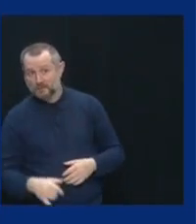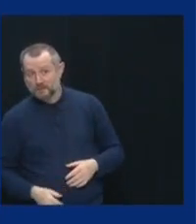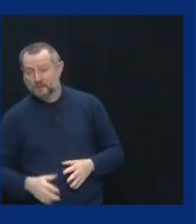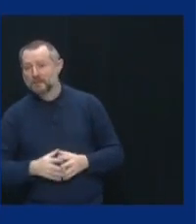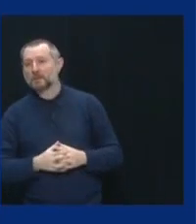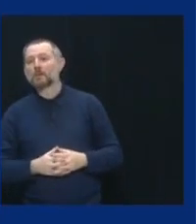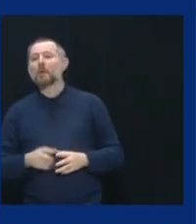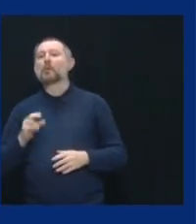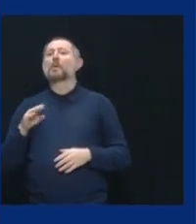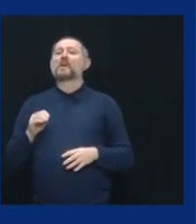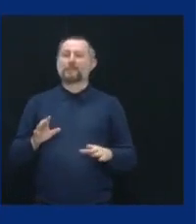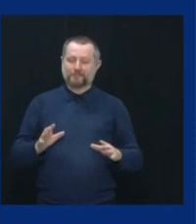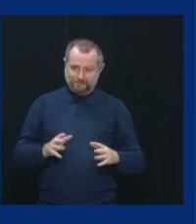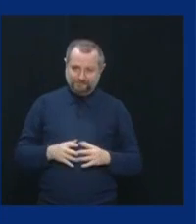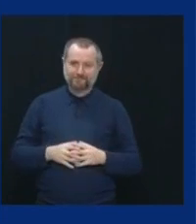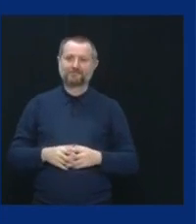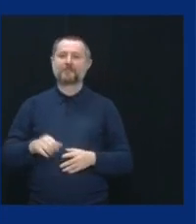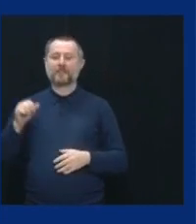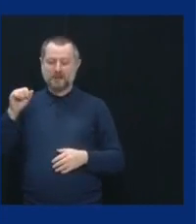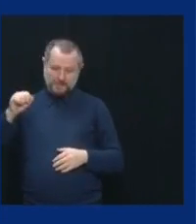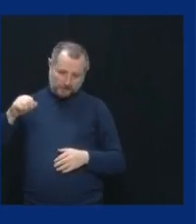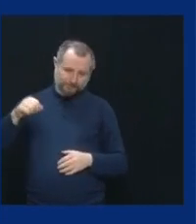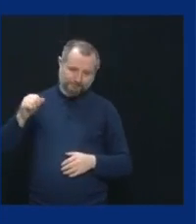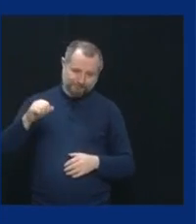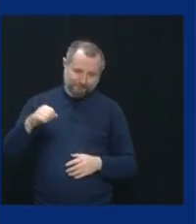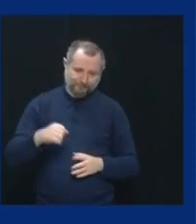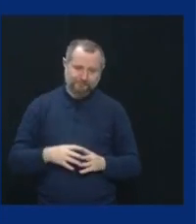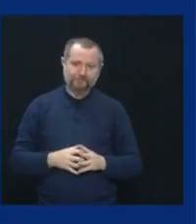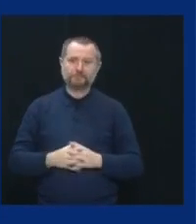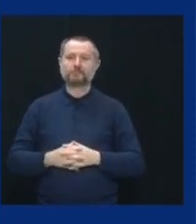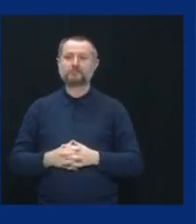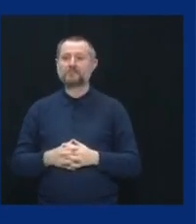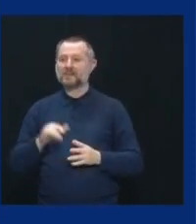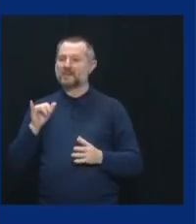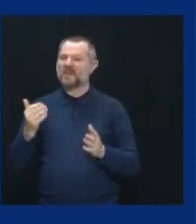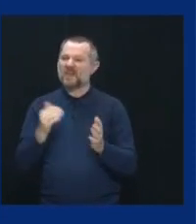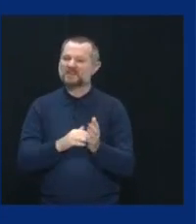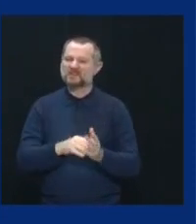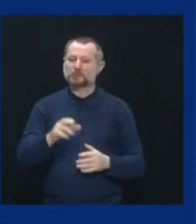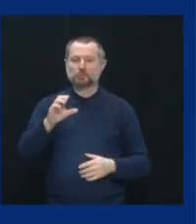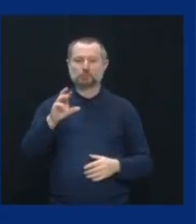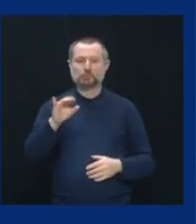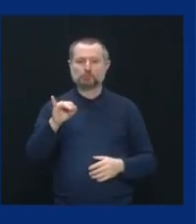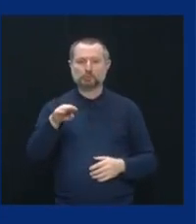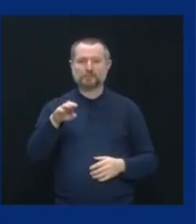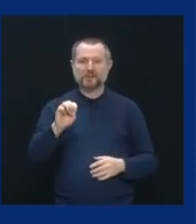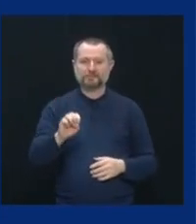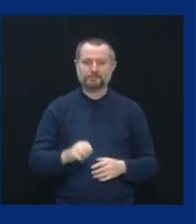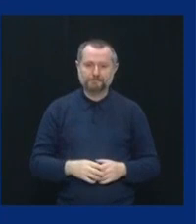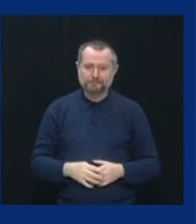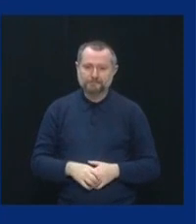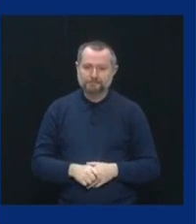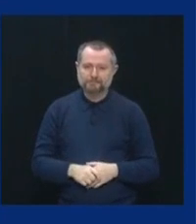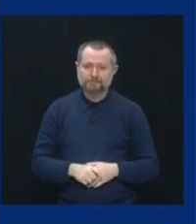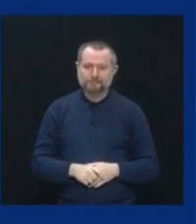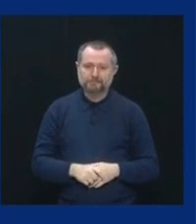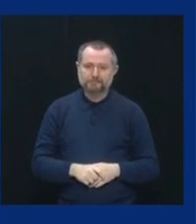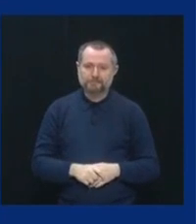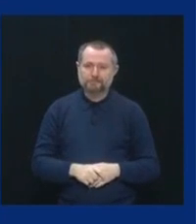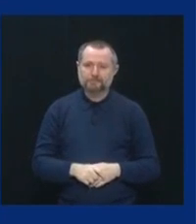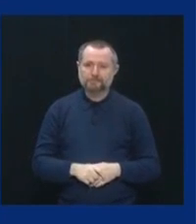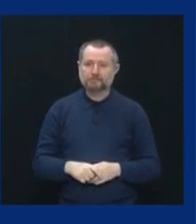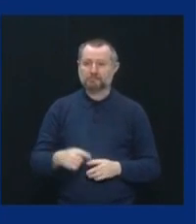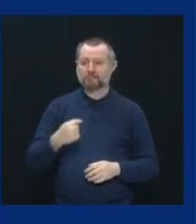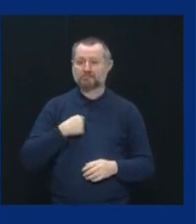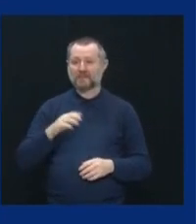Yeah, Dennis, that is a crime. You can't say, I'm a former assistant